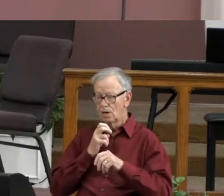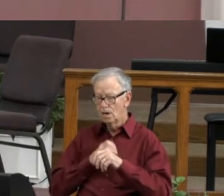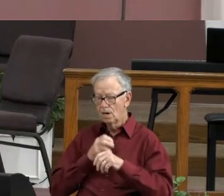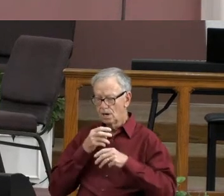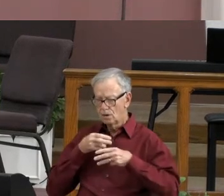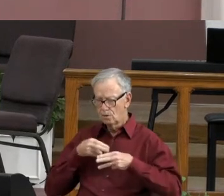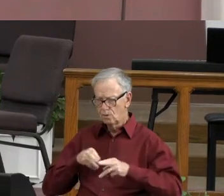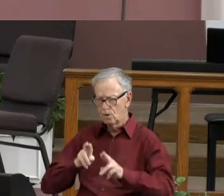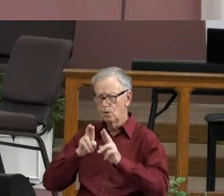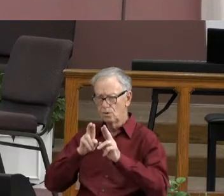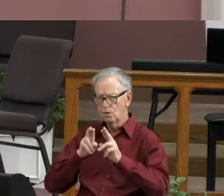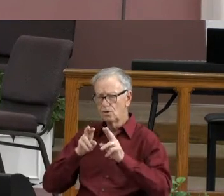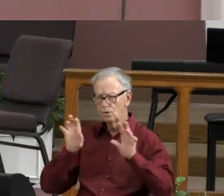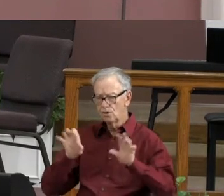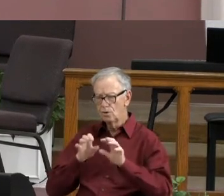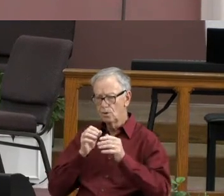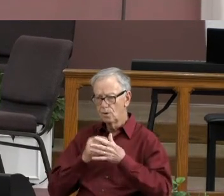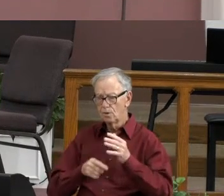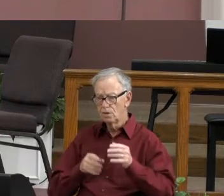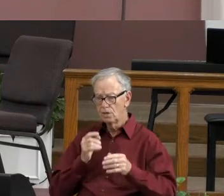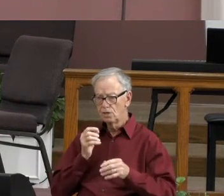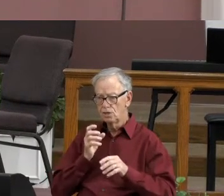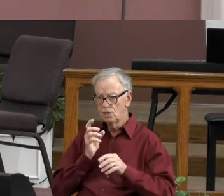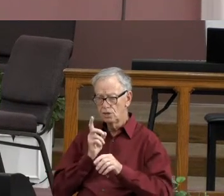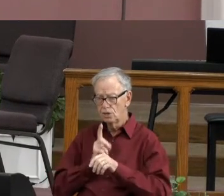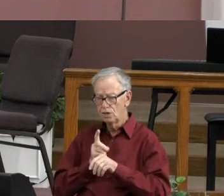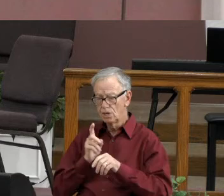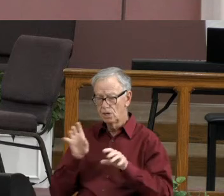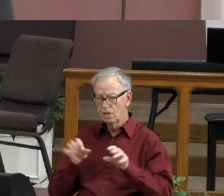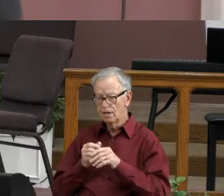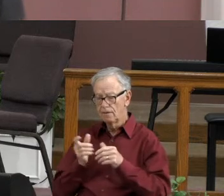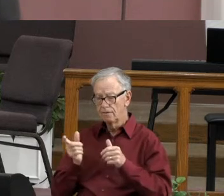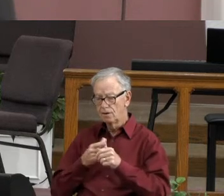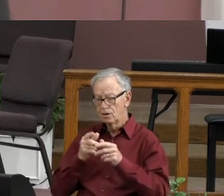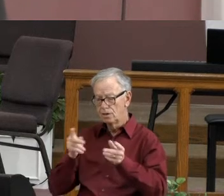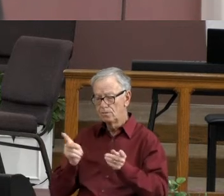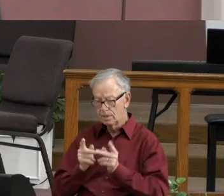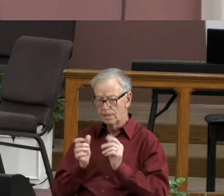road to do what we were supposed to do in the first place.